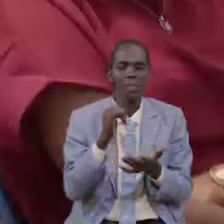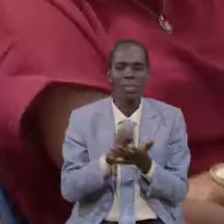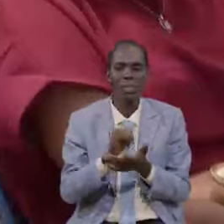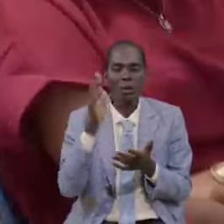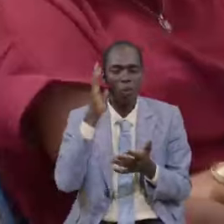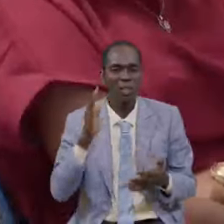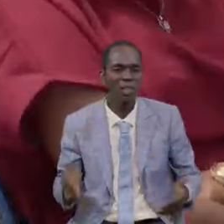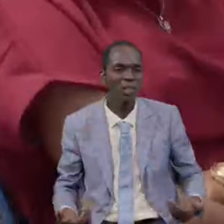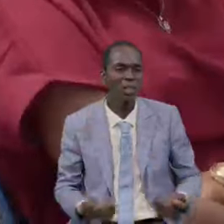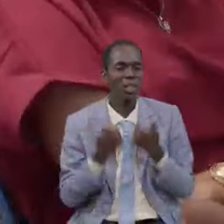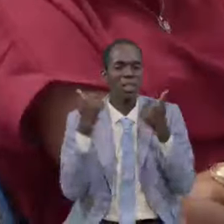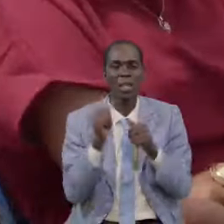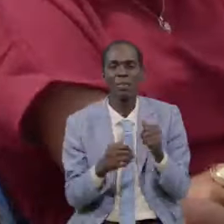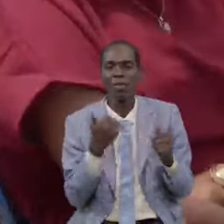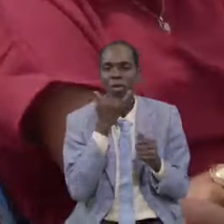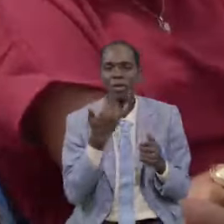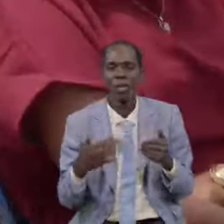way.